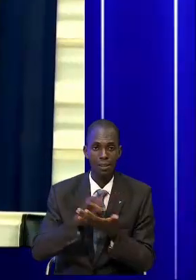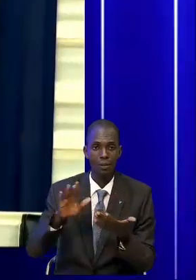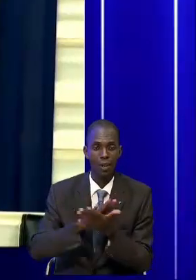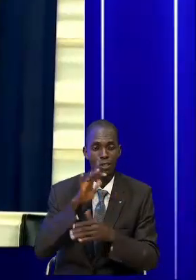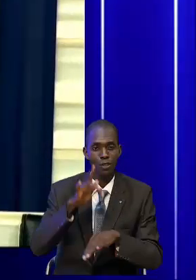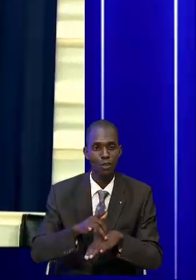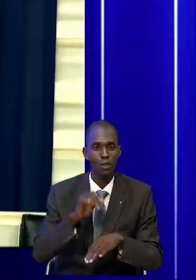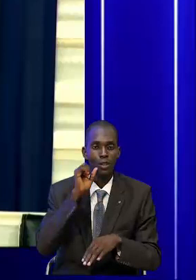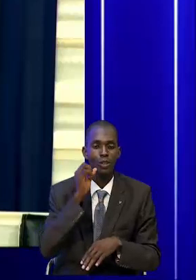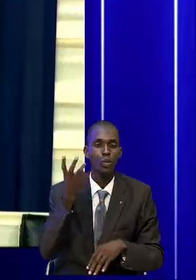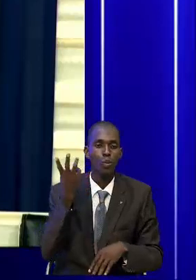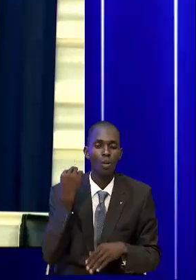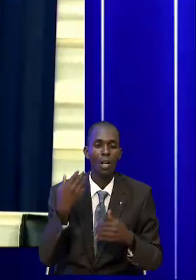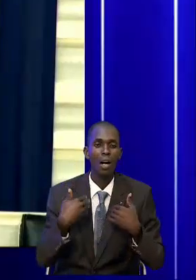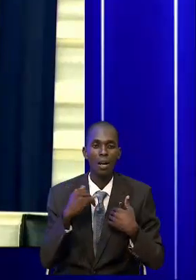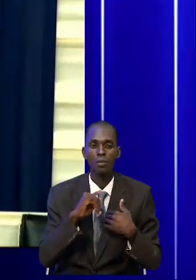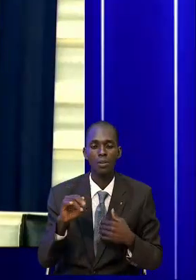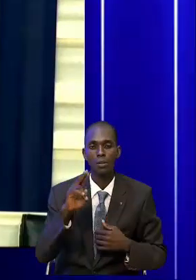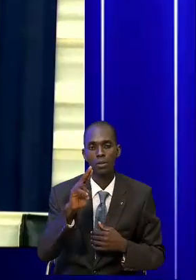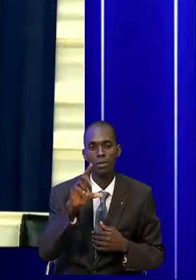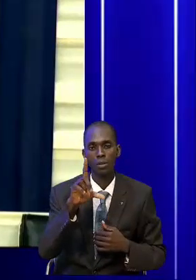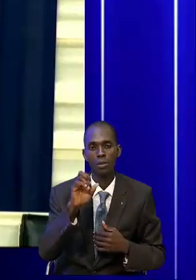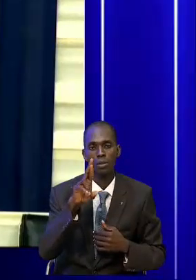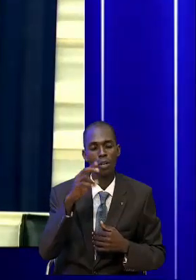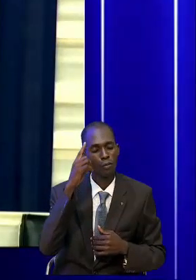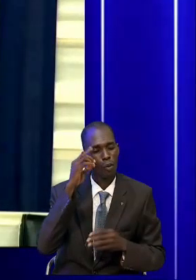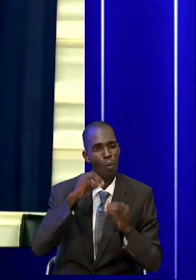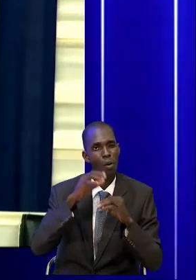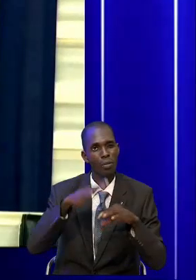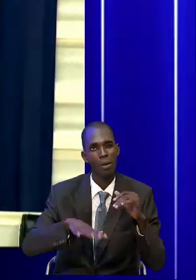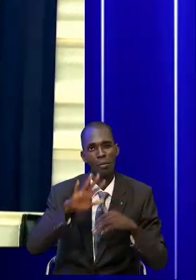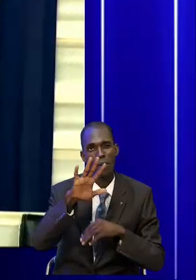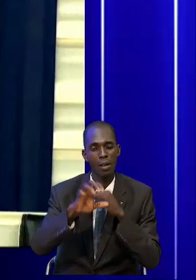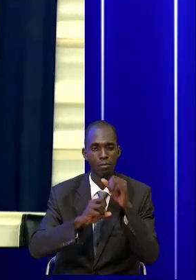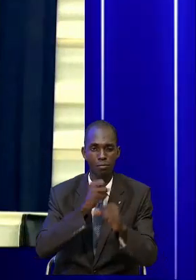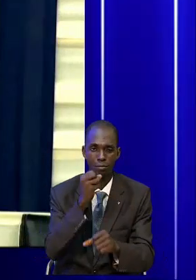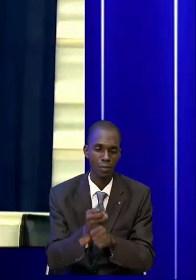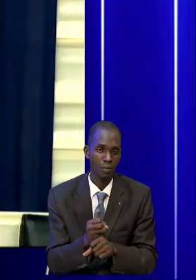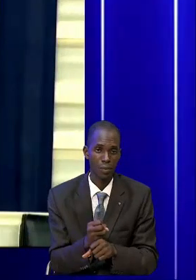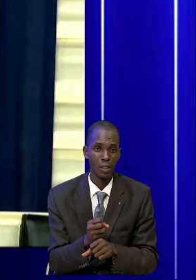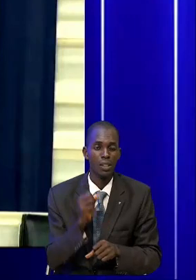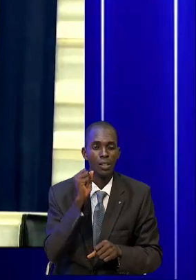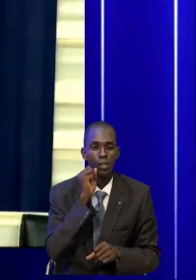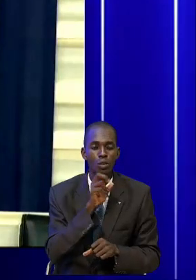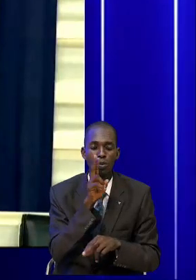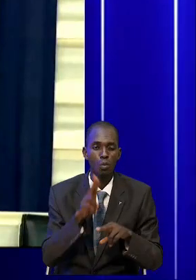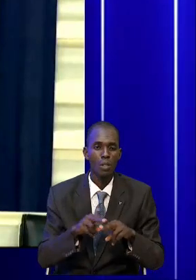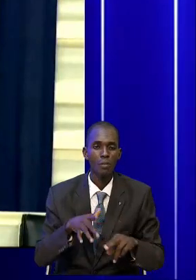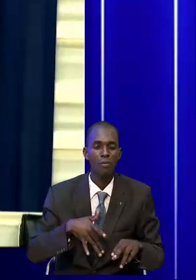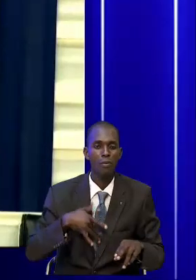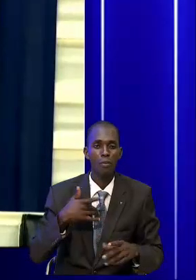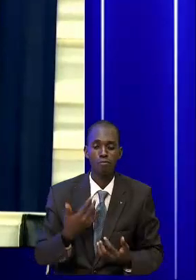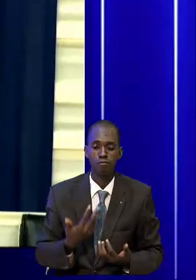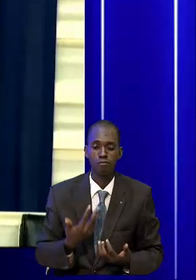this. In this divine touch, I'm having an ulcer for more than